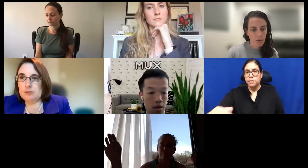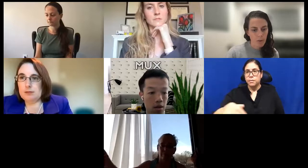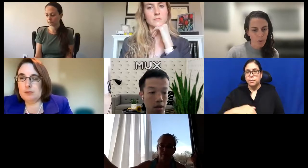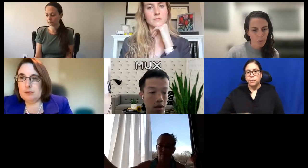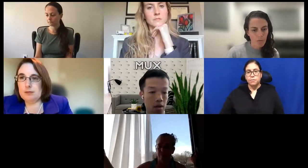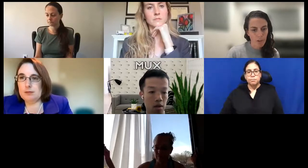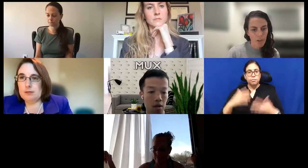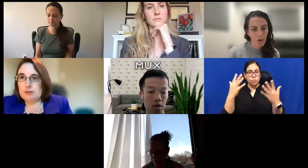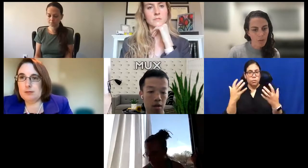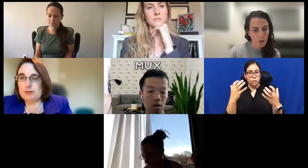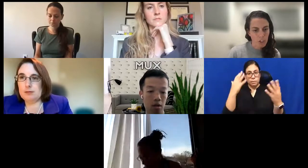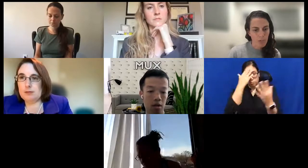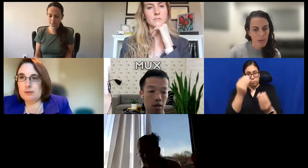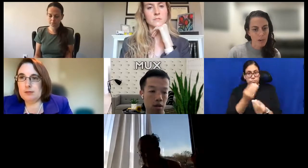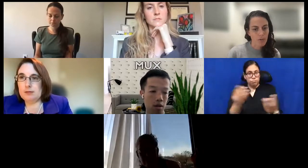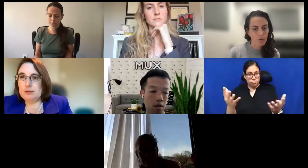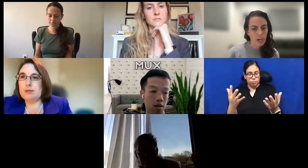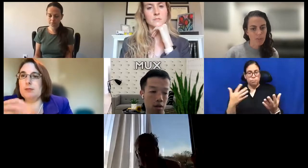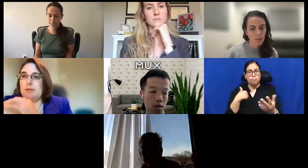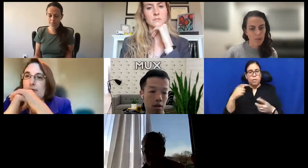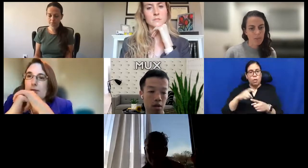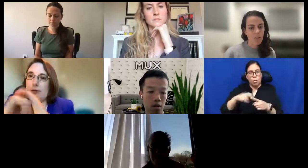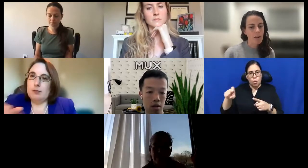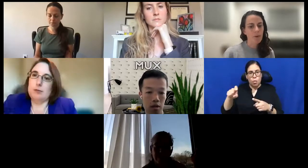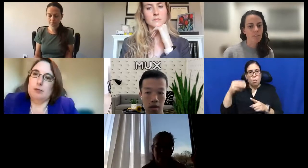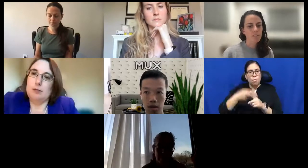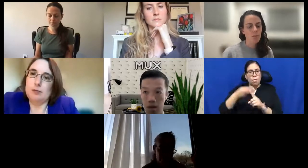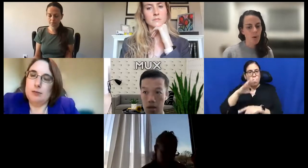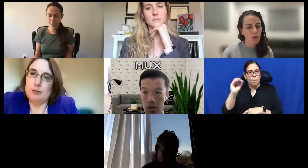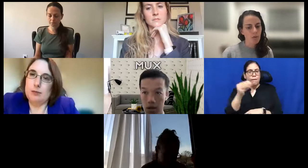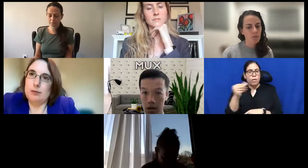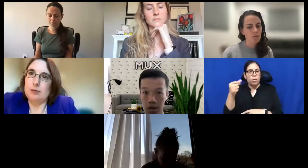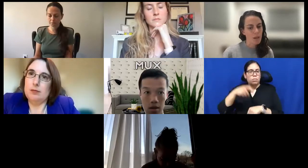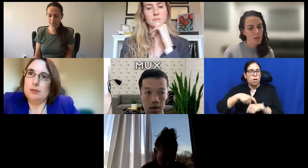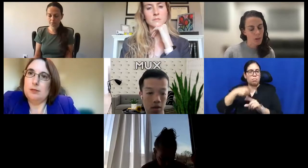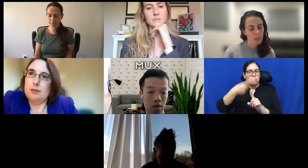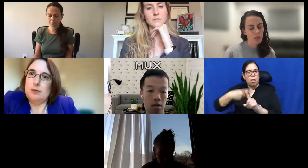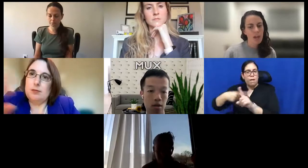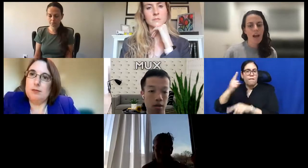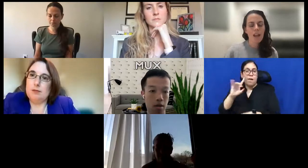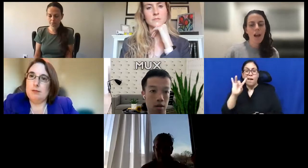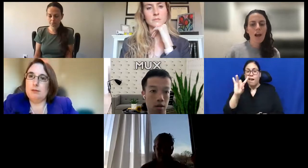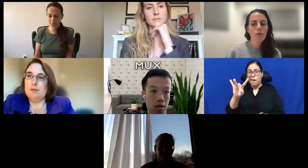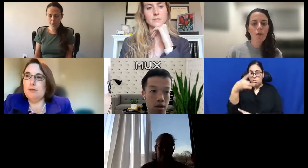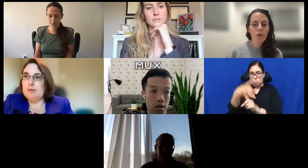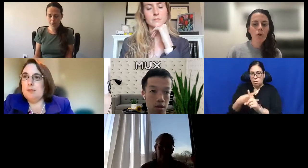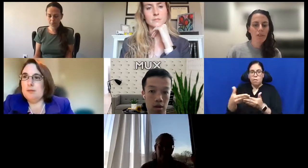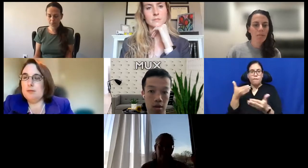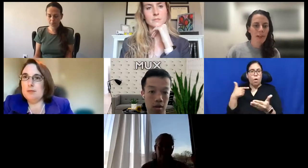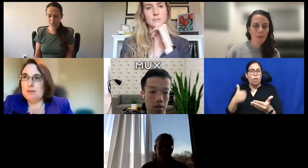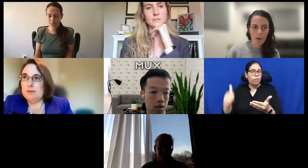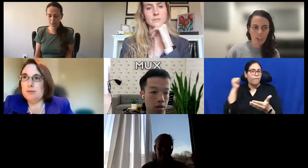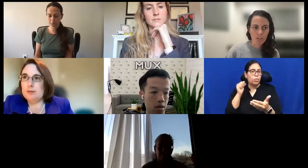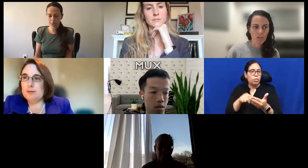Just so everyone knows, I called the mortgage company a few times monthly for 8 months before I refused to pay my mortgage. Before we go to